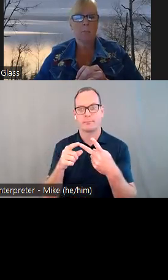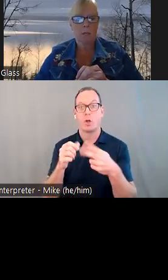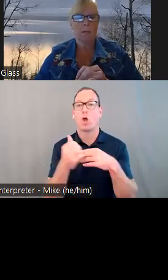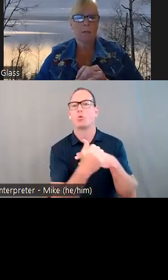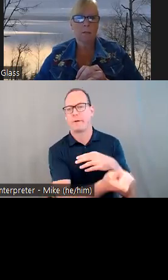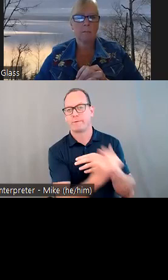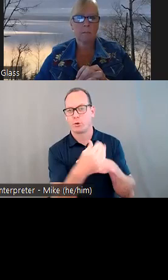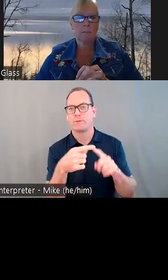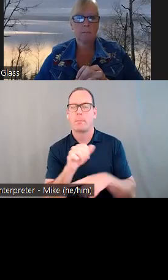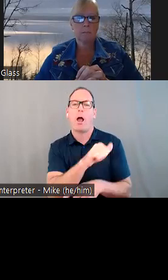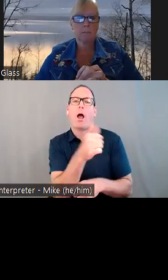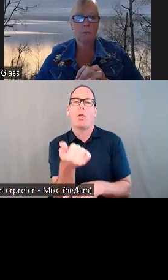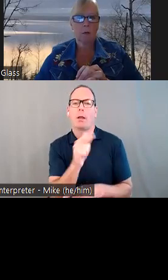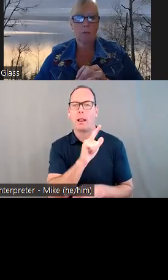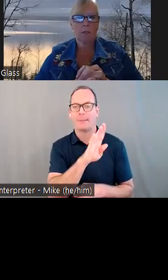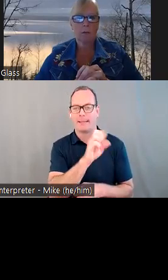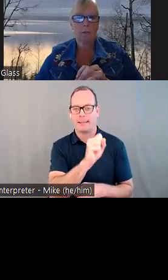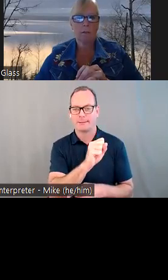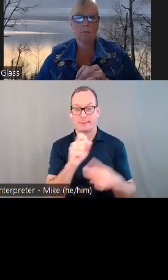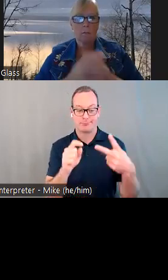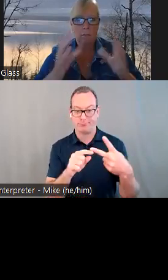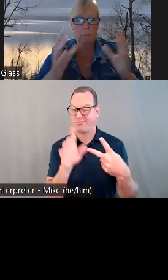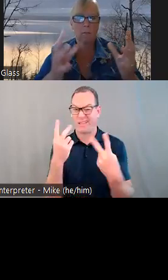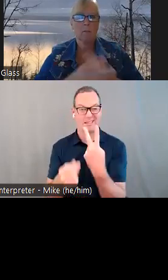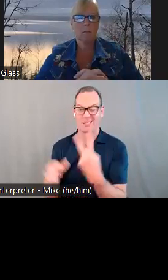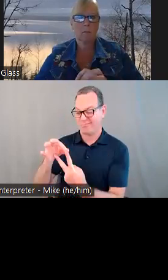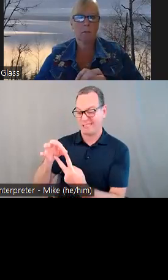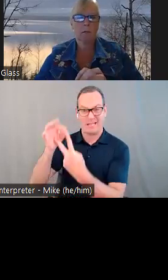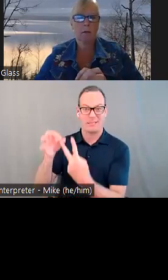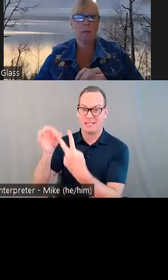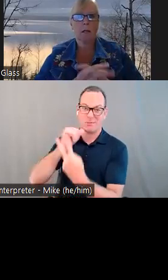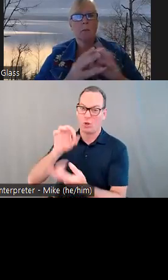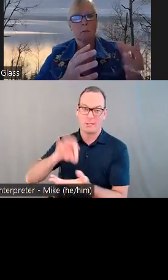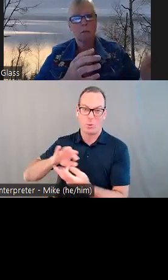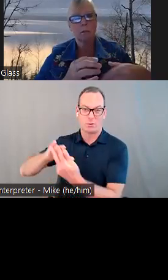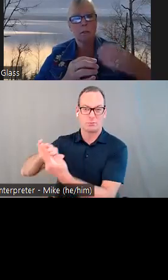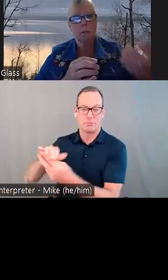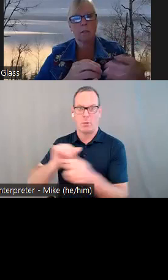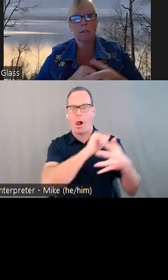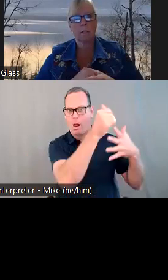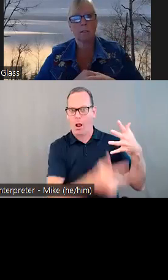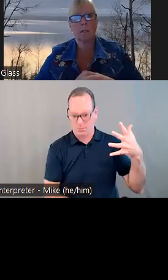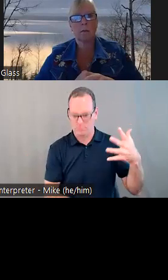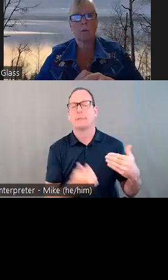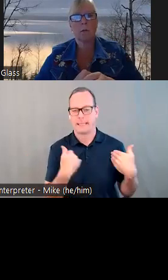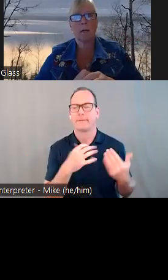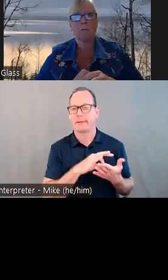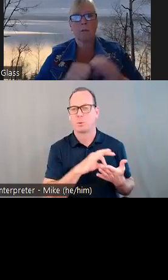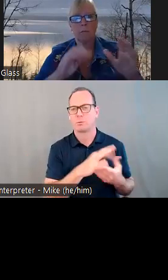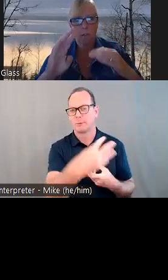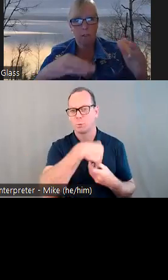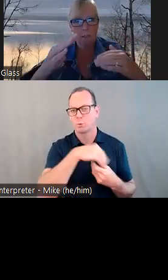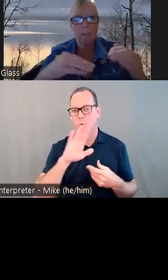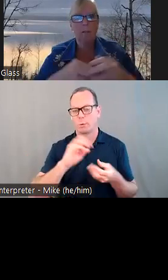LBS providers. All of the other ones do count. And I would encourage you to look at the list in the report guide